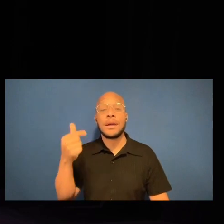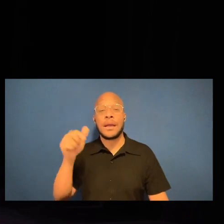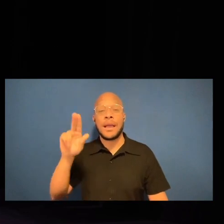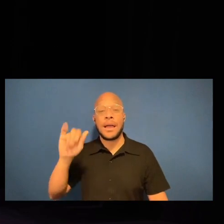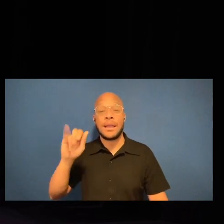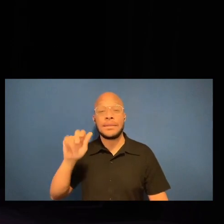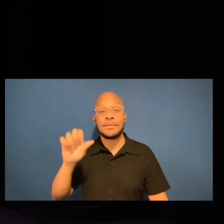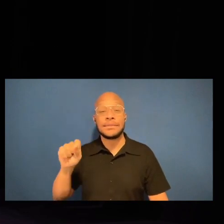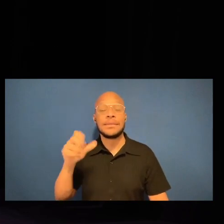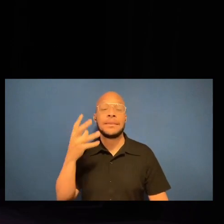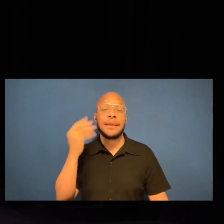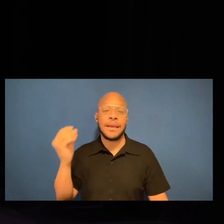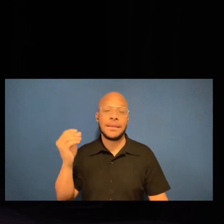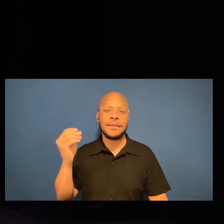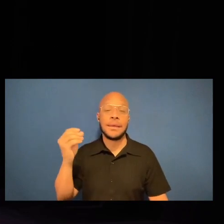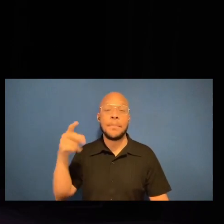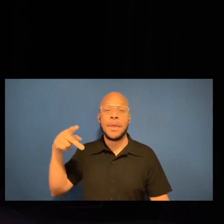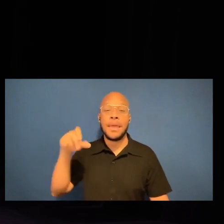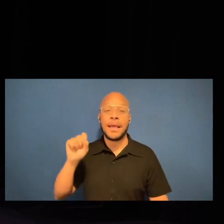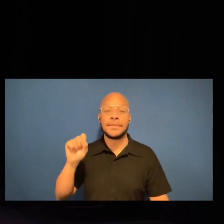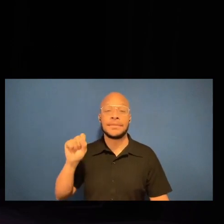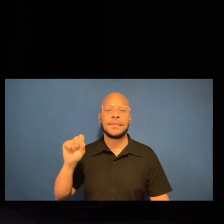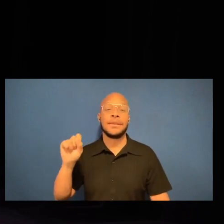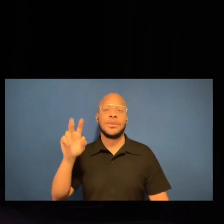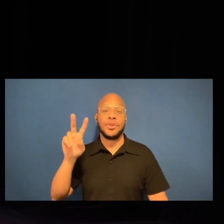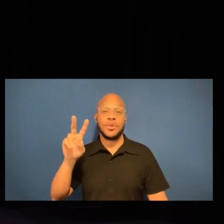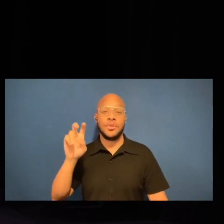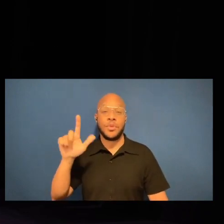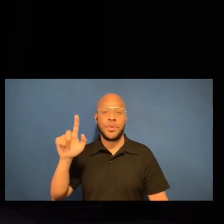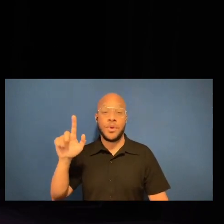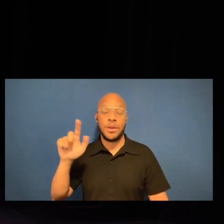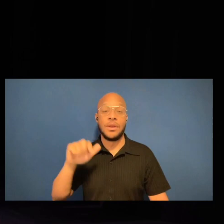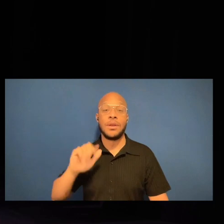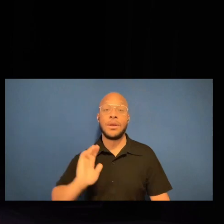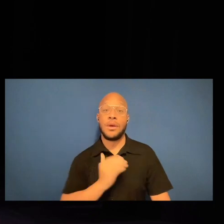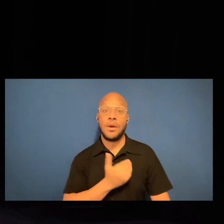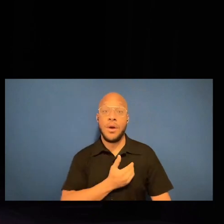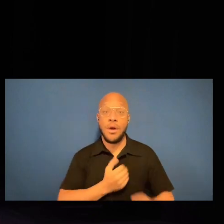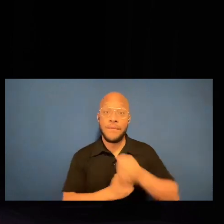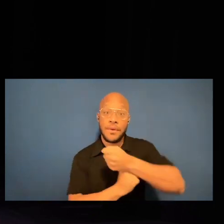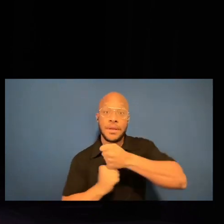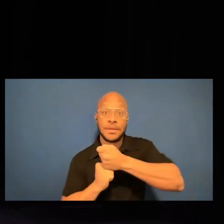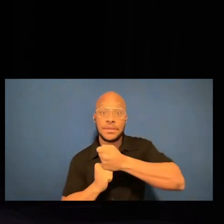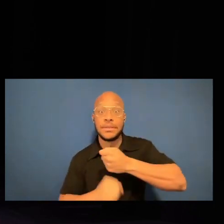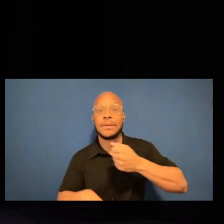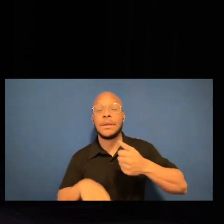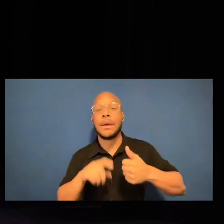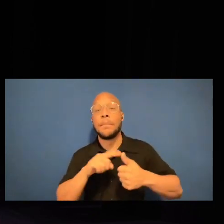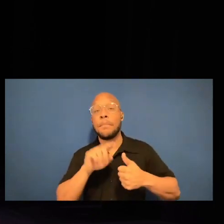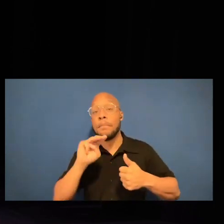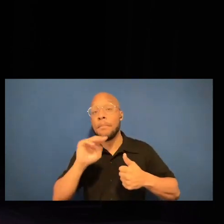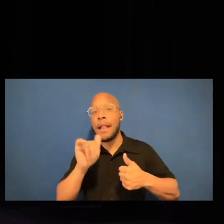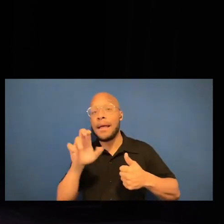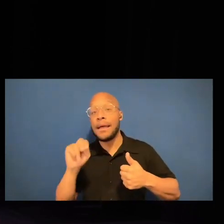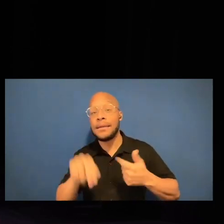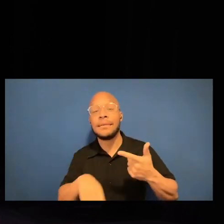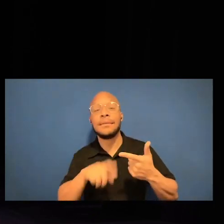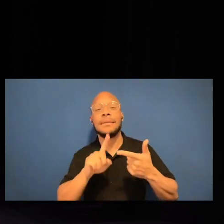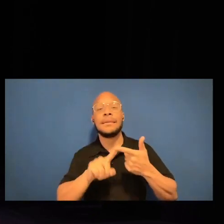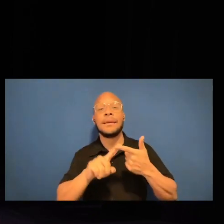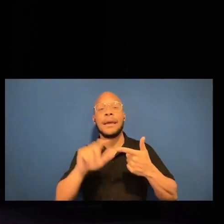Foundation, the Abrams Foundation, the W Trust, the Tamarin Foundation, all the people that